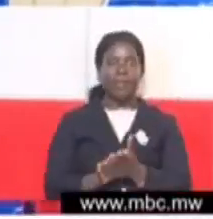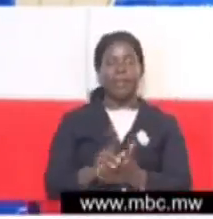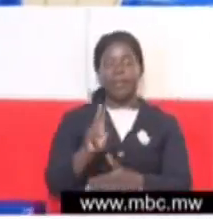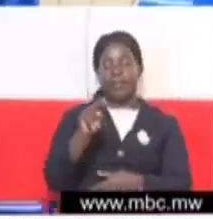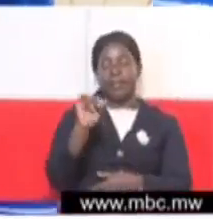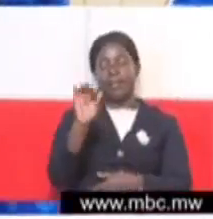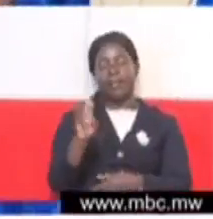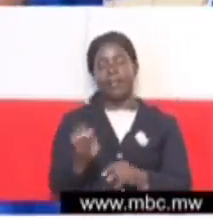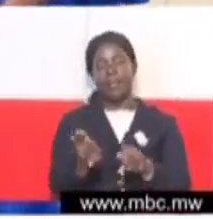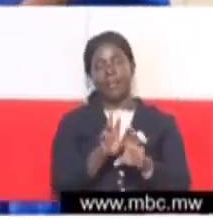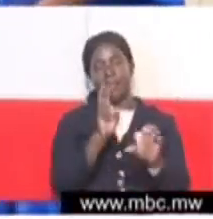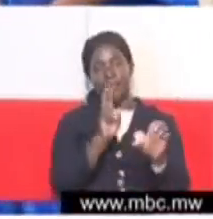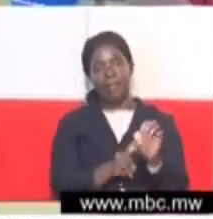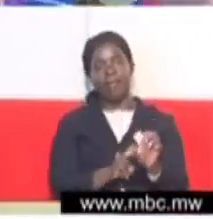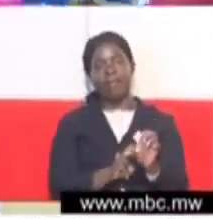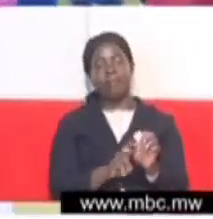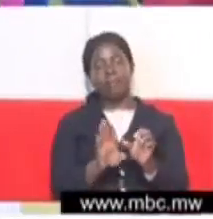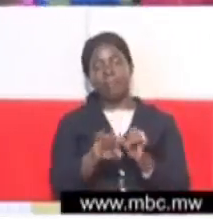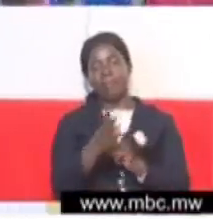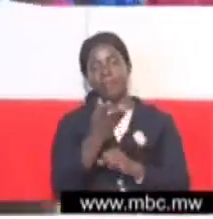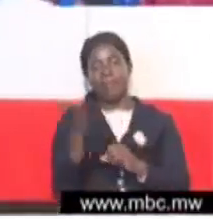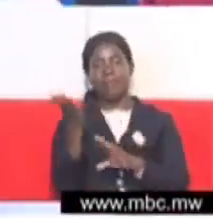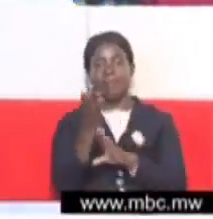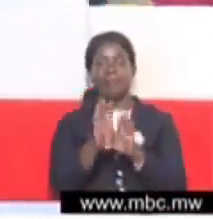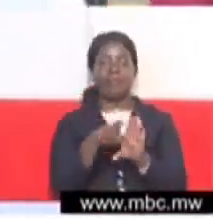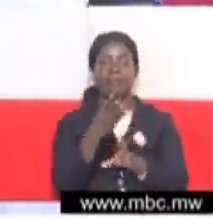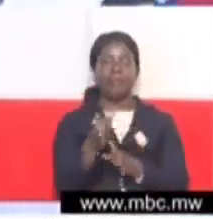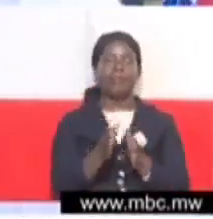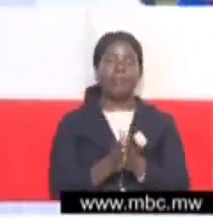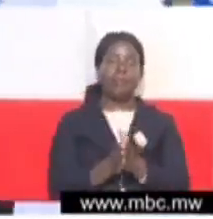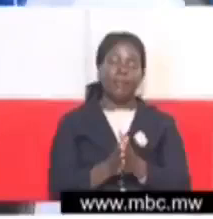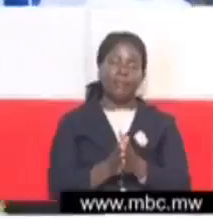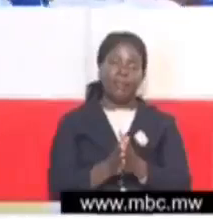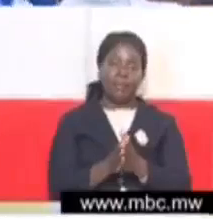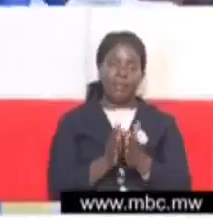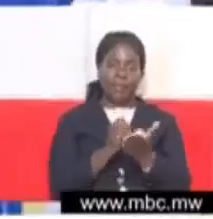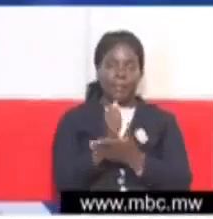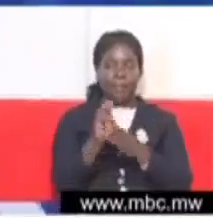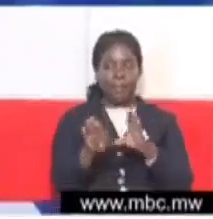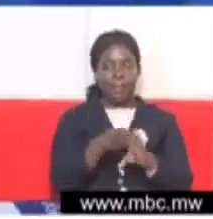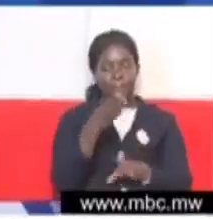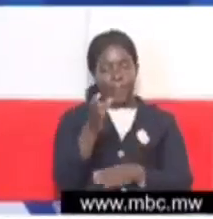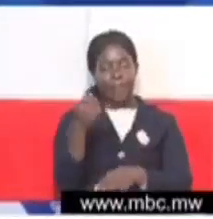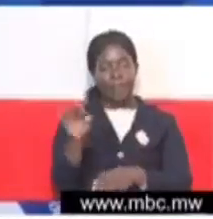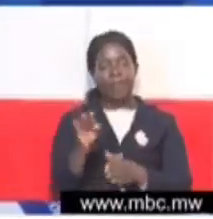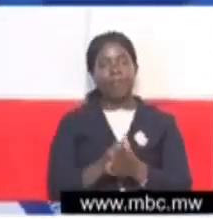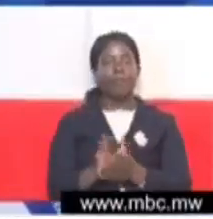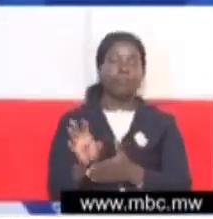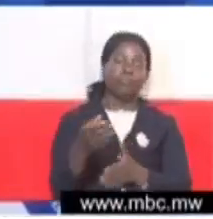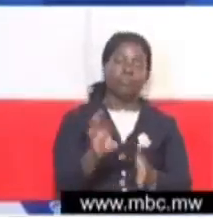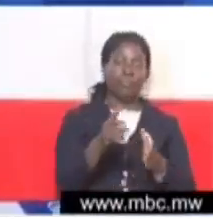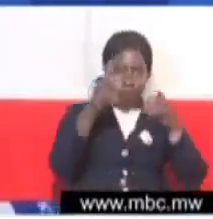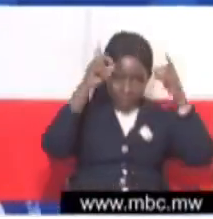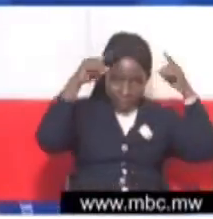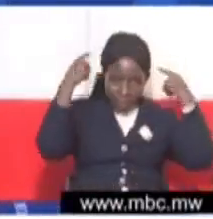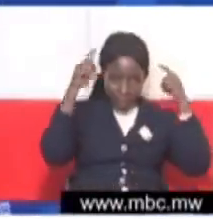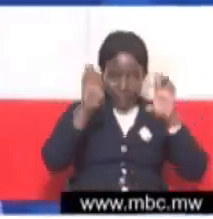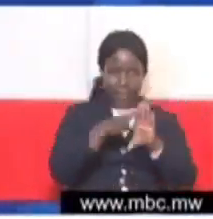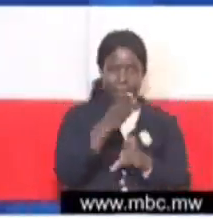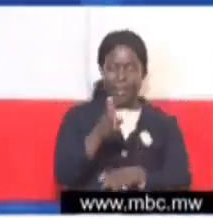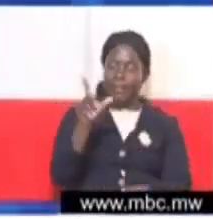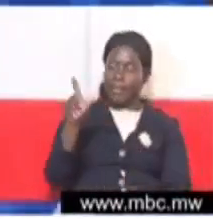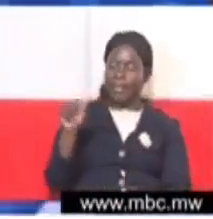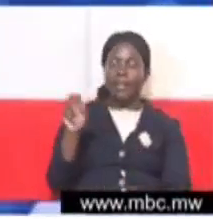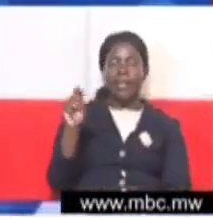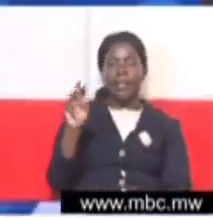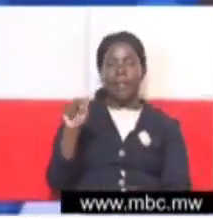chairperson of Microloan Foundation. Right Reverend Kaulanda also served as chancellor for the Lake Malawi Anglican University, LAMAU.